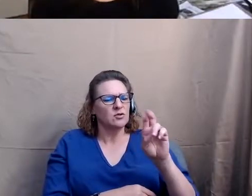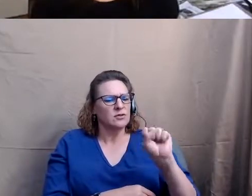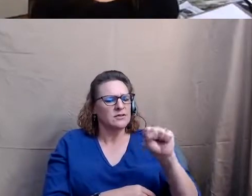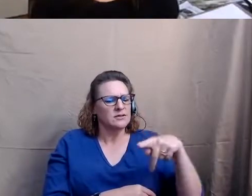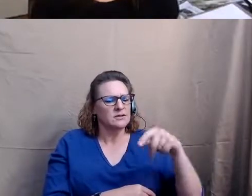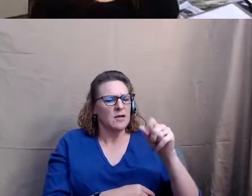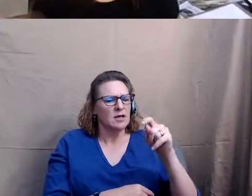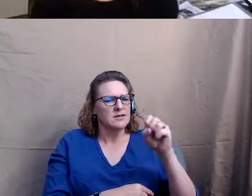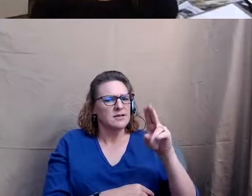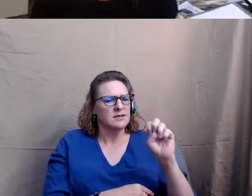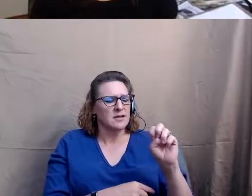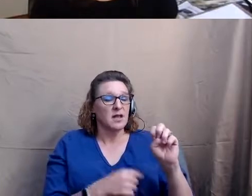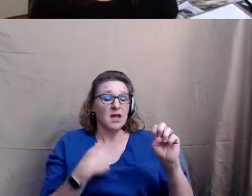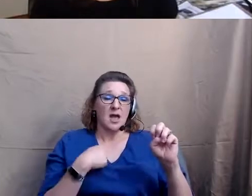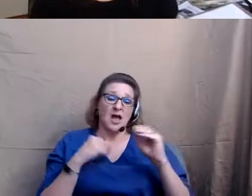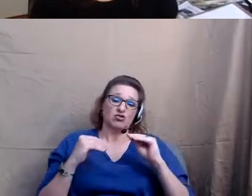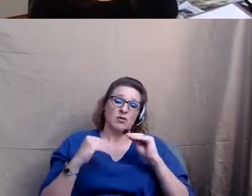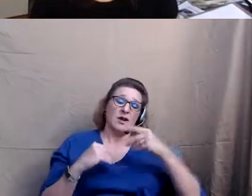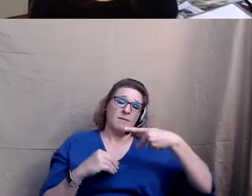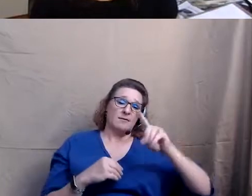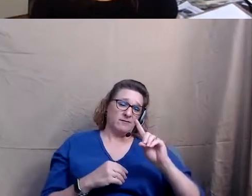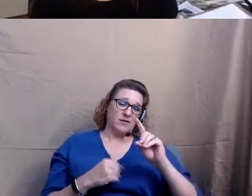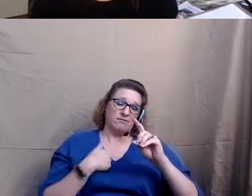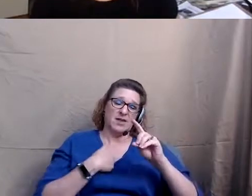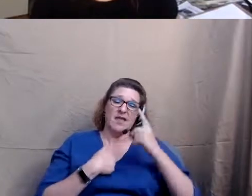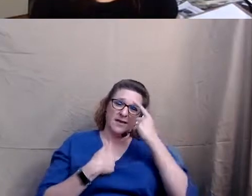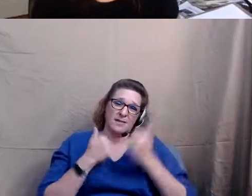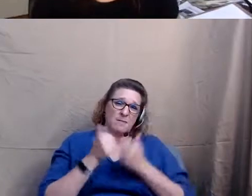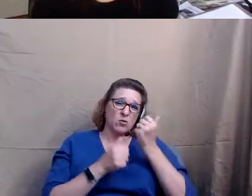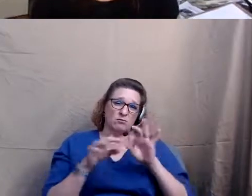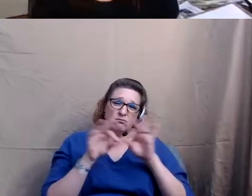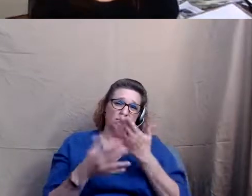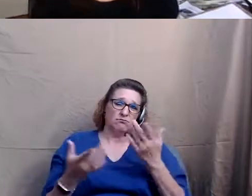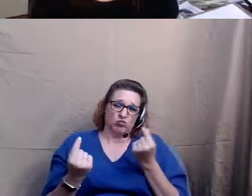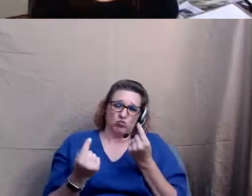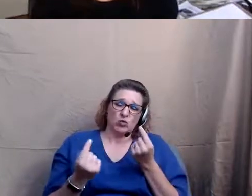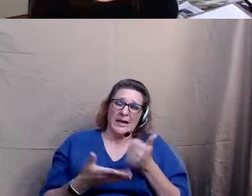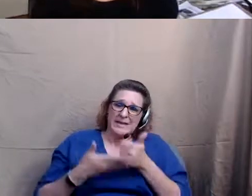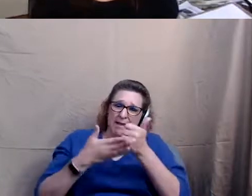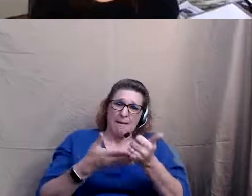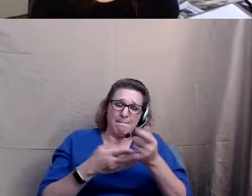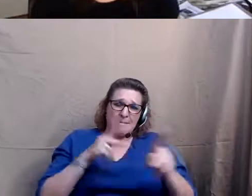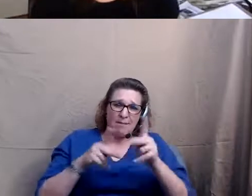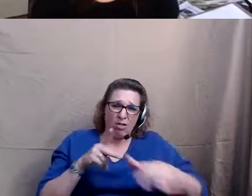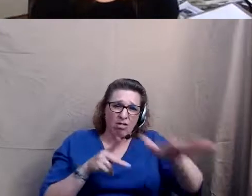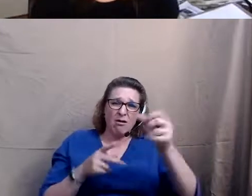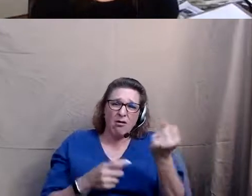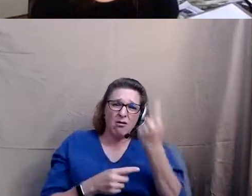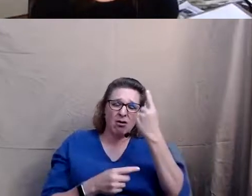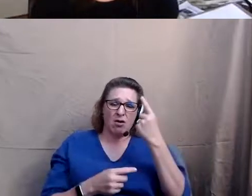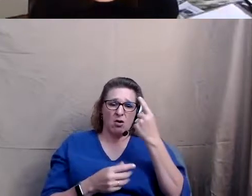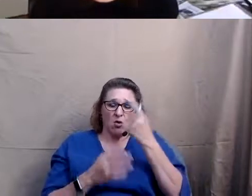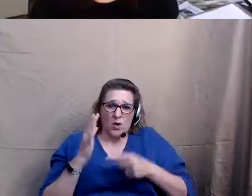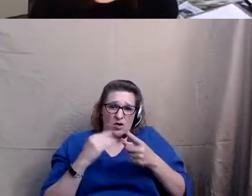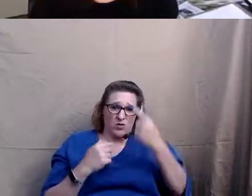who kind of trains public defenders from time to time, I think the single biggest thing you can do is to help people understand what you think this system